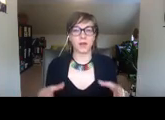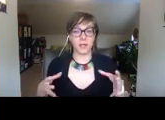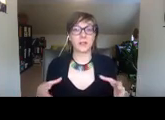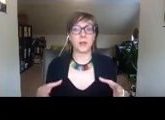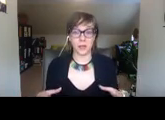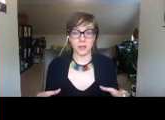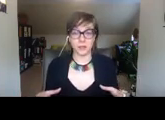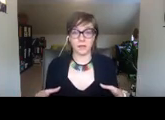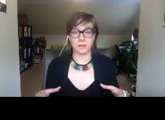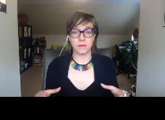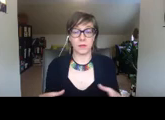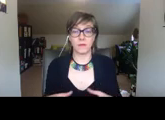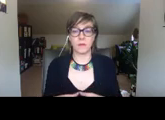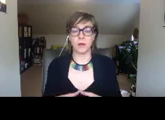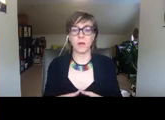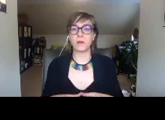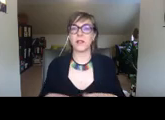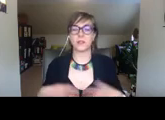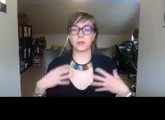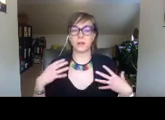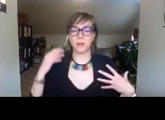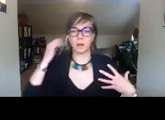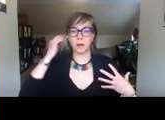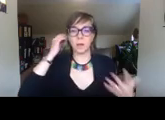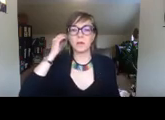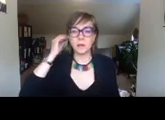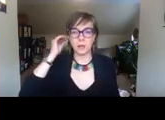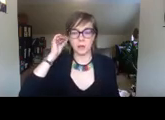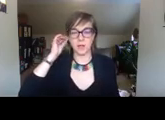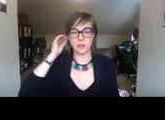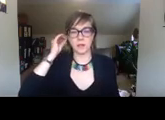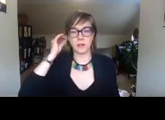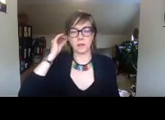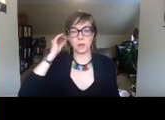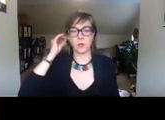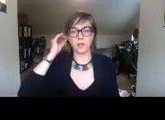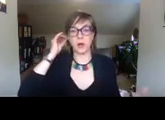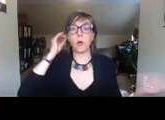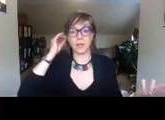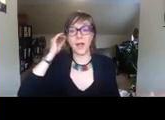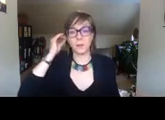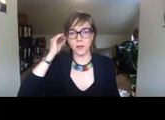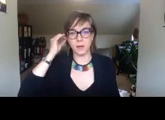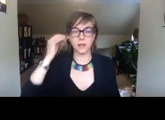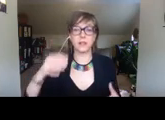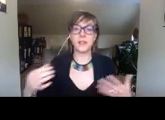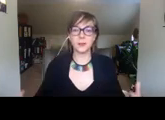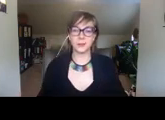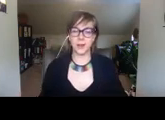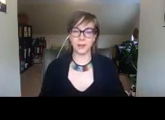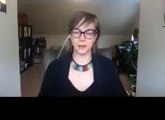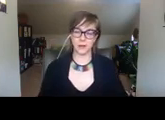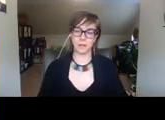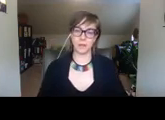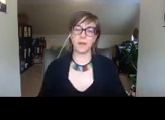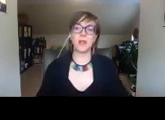shared experience. You know, unless you're living completely isolated in the woods and always have been and continue to